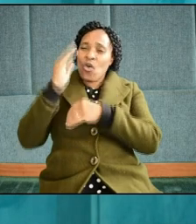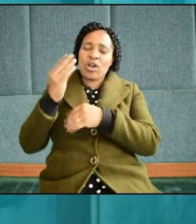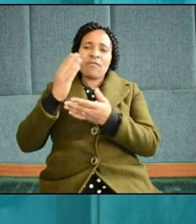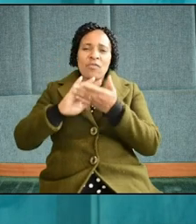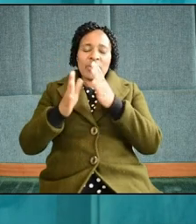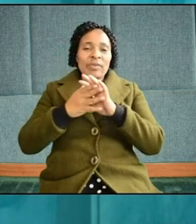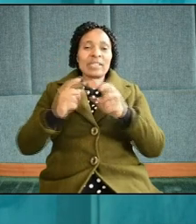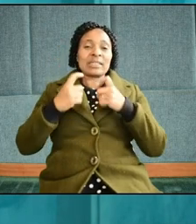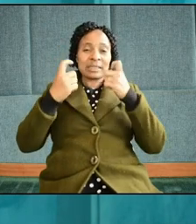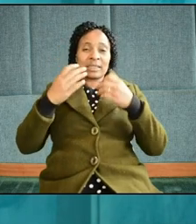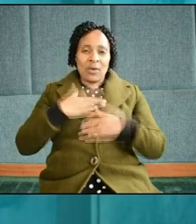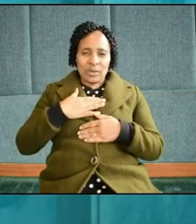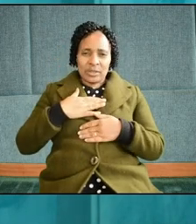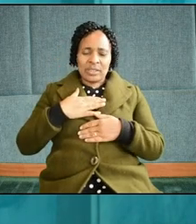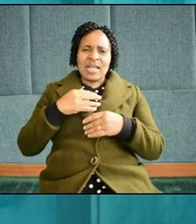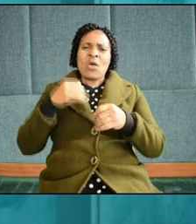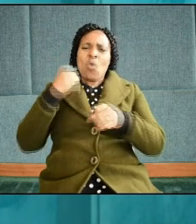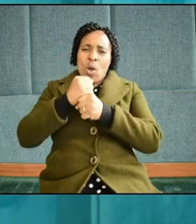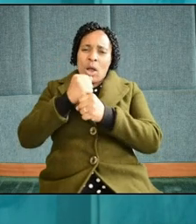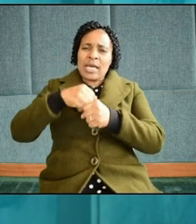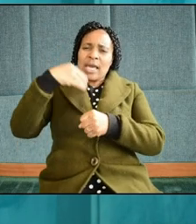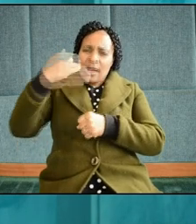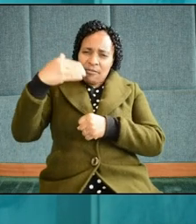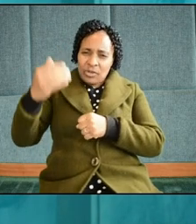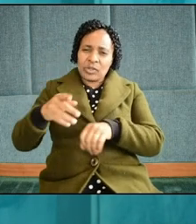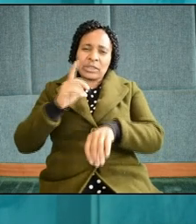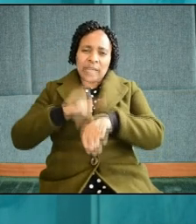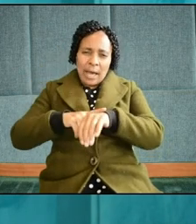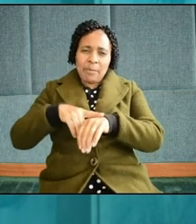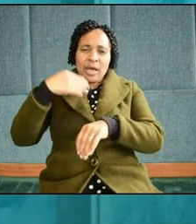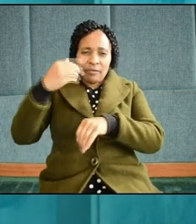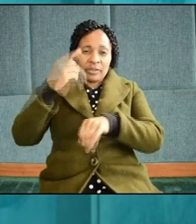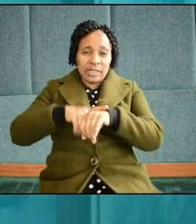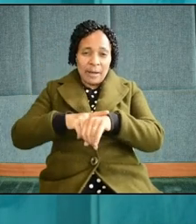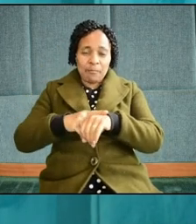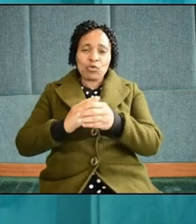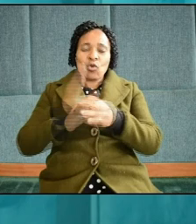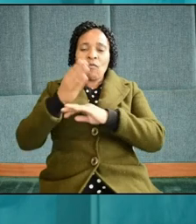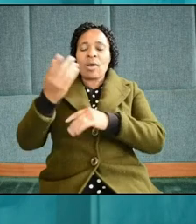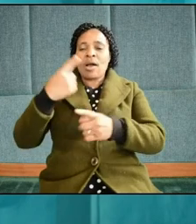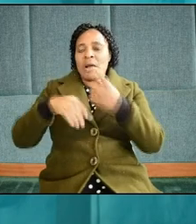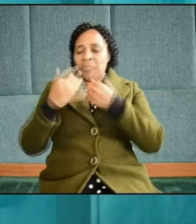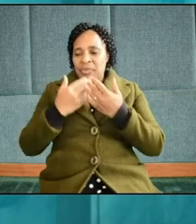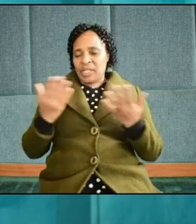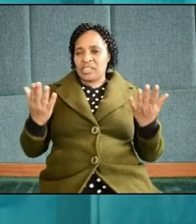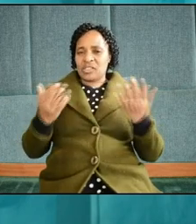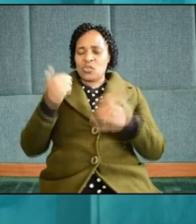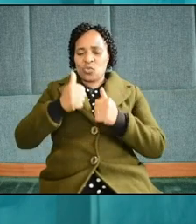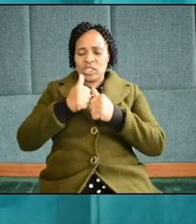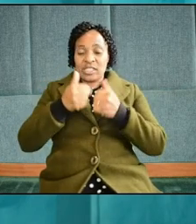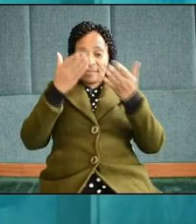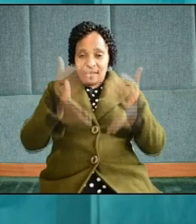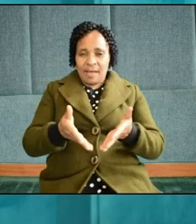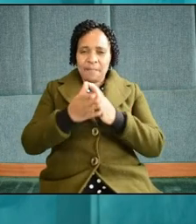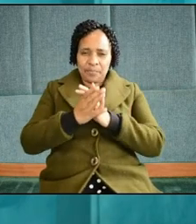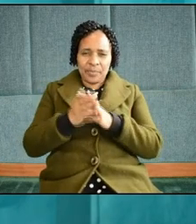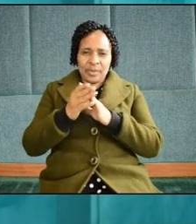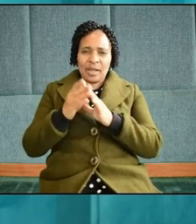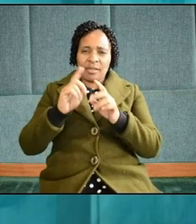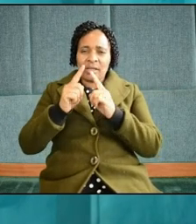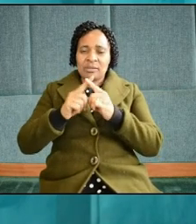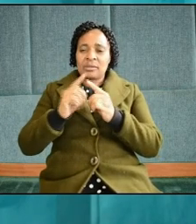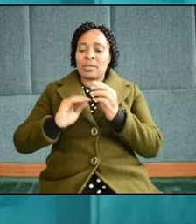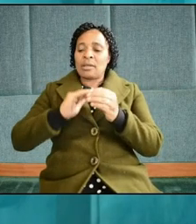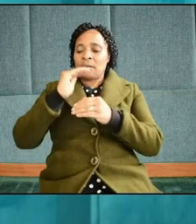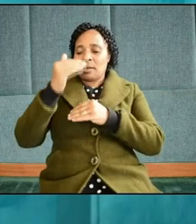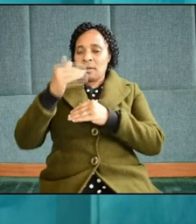sins and working daily, moment by moment, to overcome the things that easily beset us. And the next question